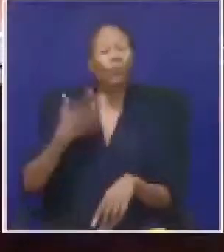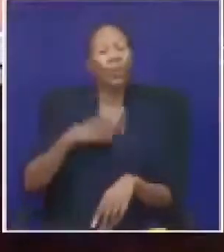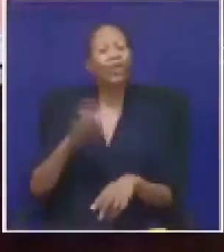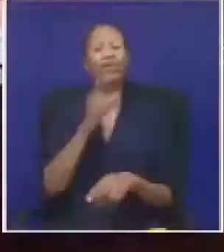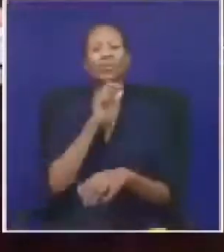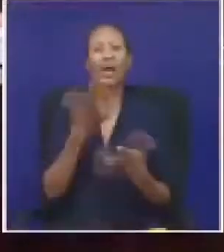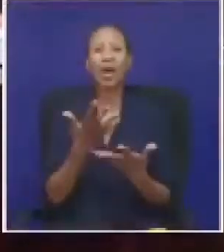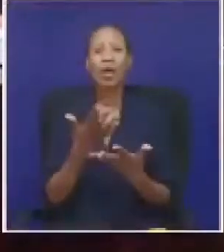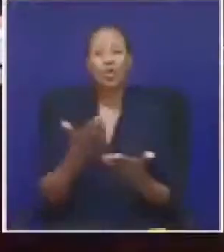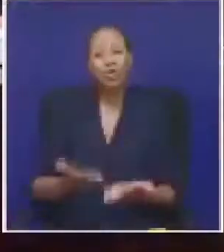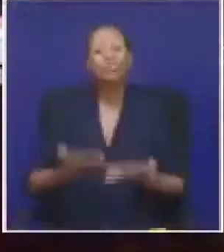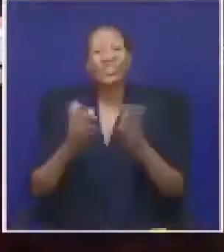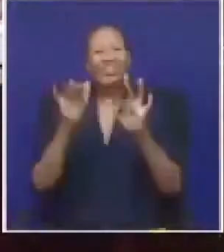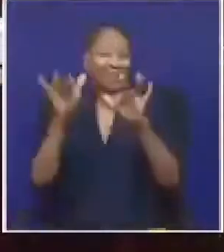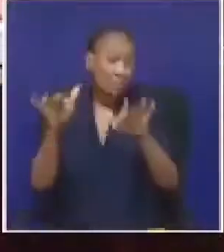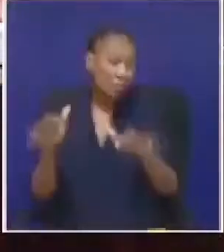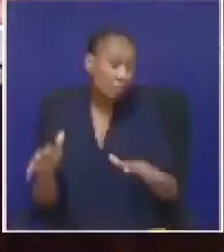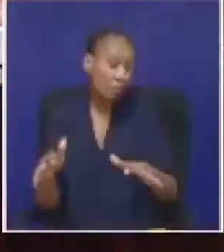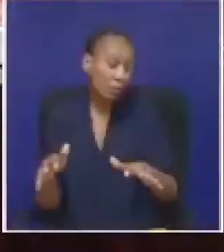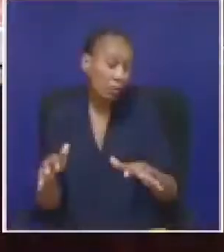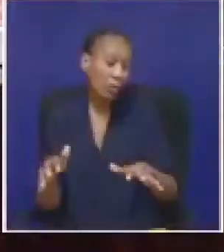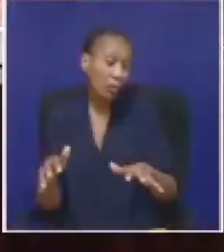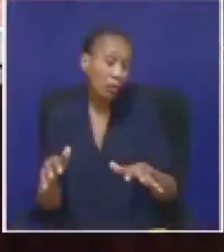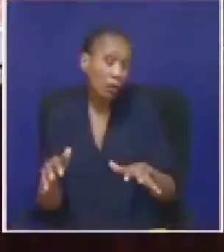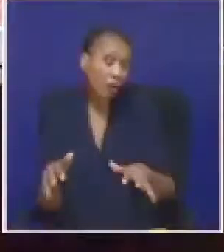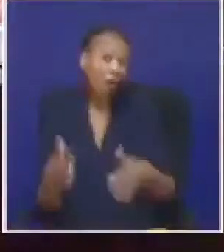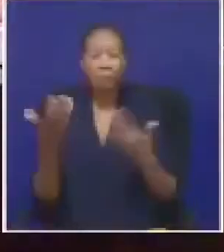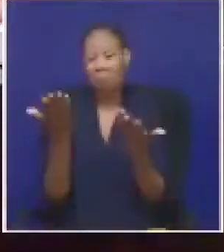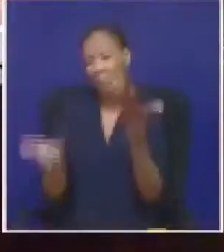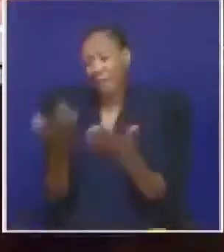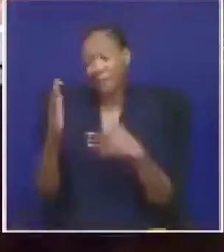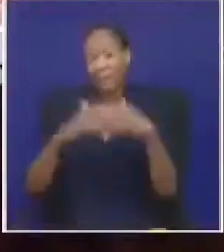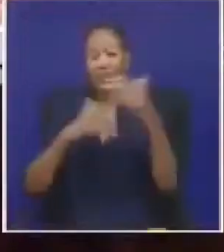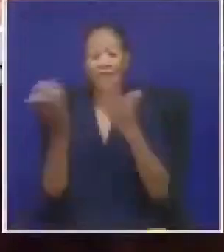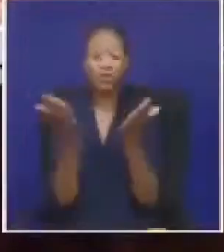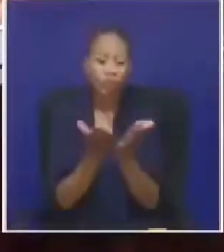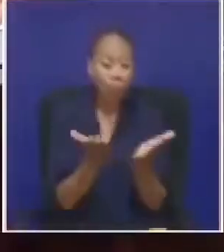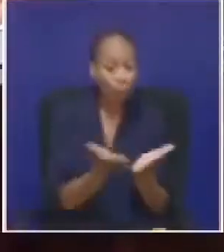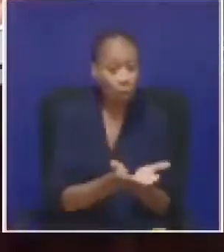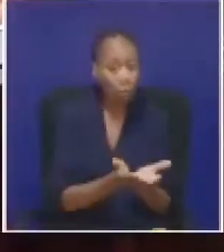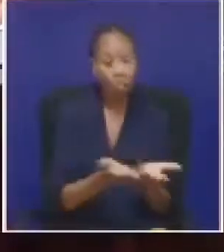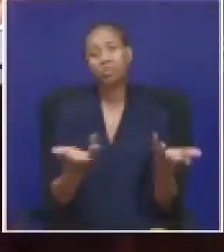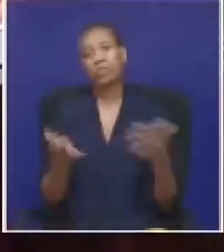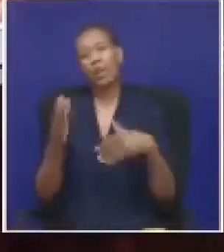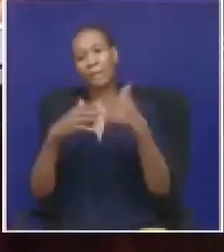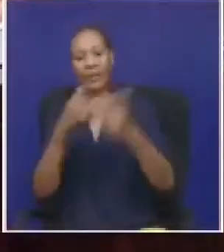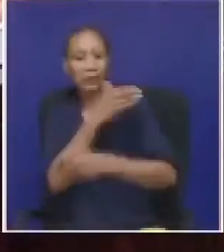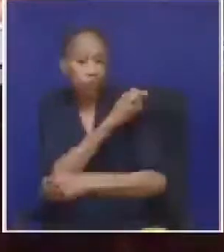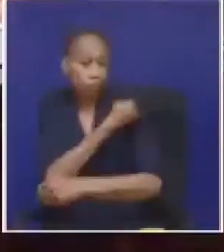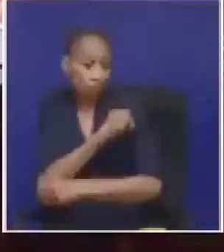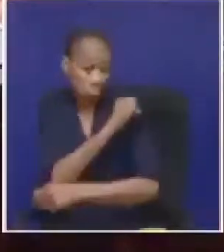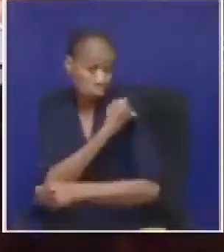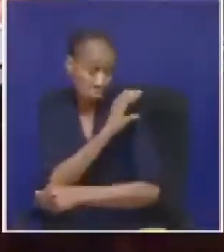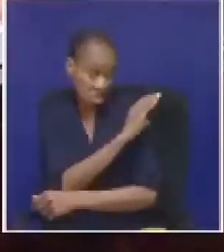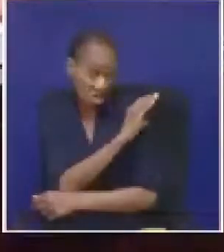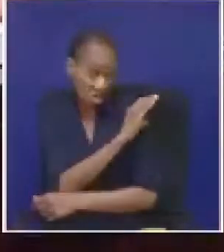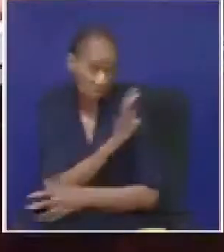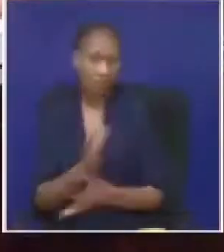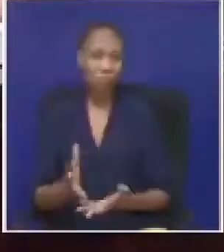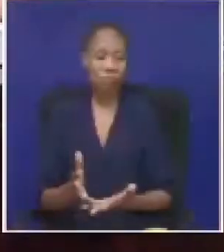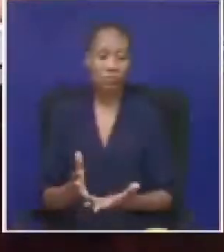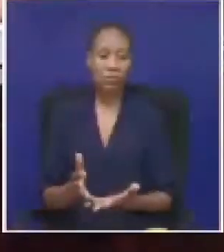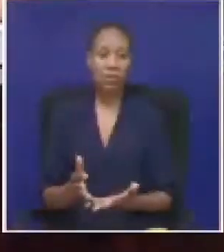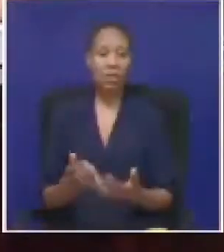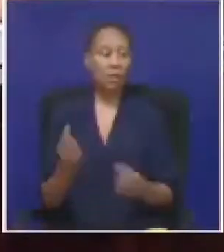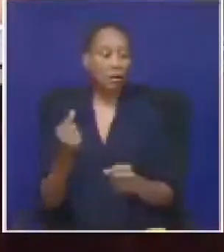good, for public purposes, to build schools, to ensure that we build clinics, and ensure